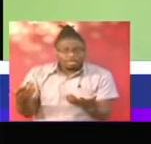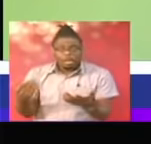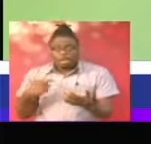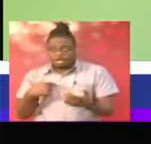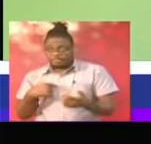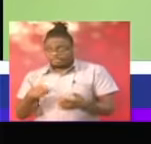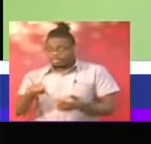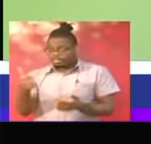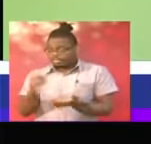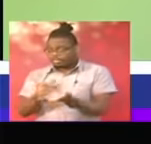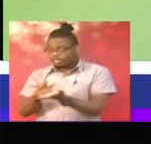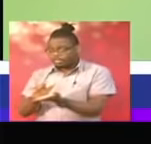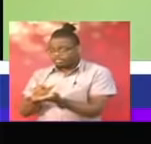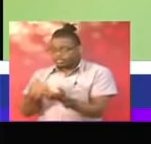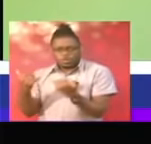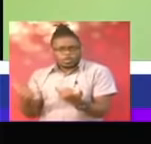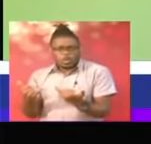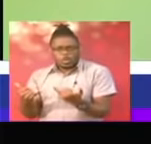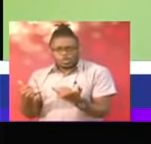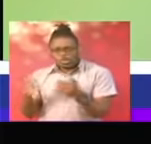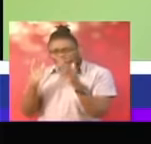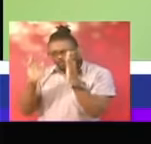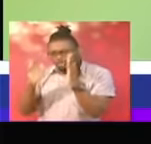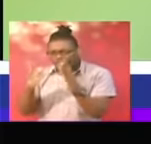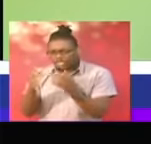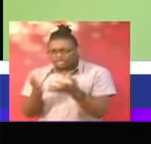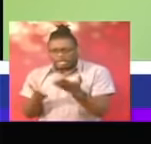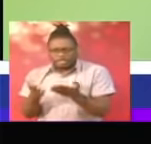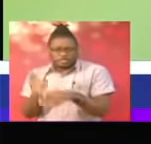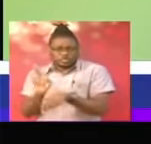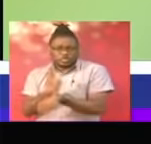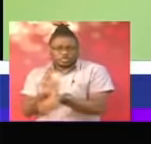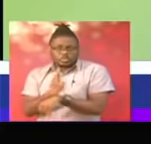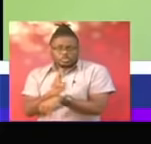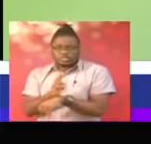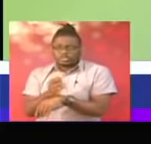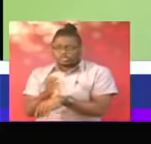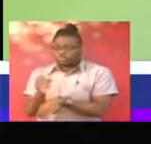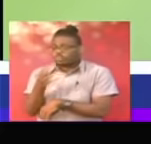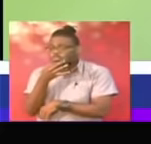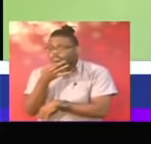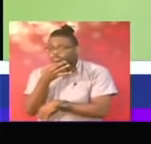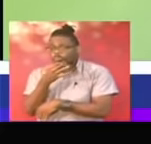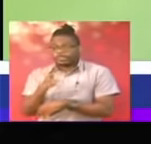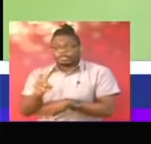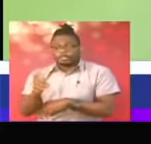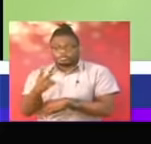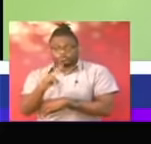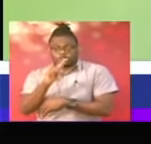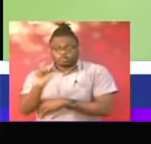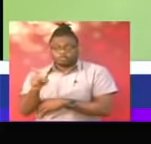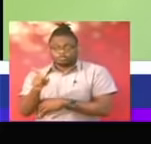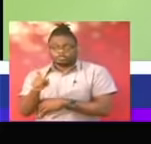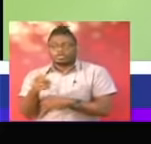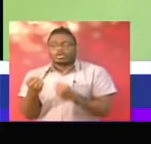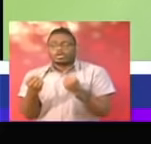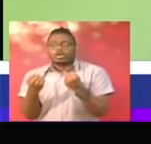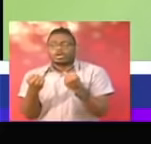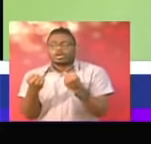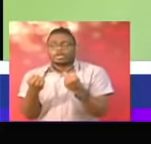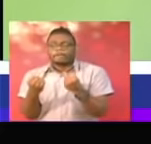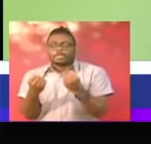are looking at on the horizon. Secondly, can you give us an update on how many doses of the